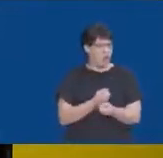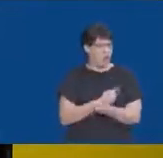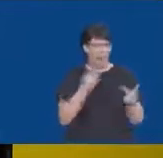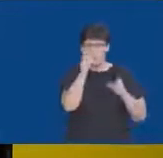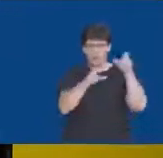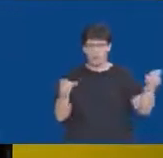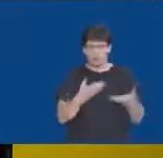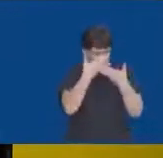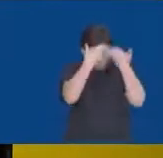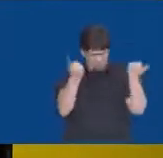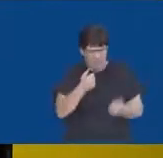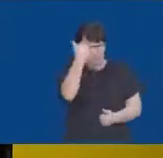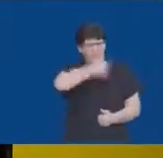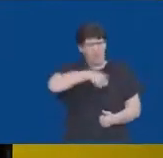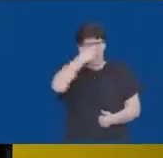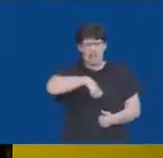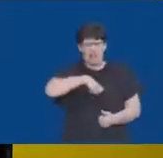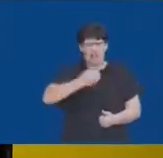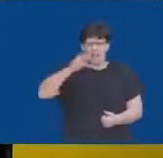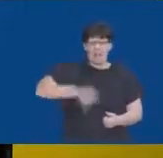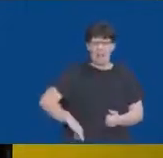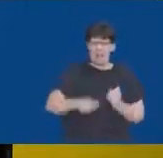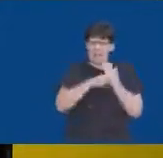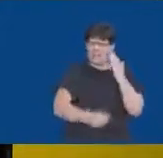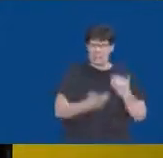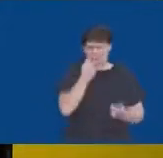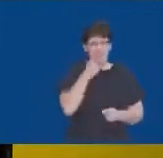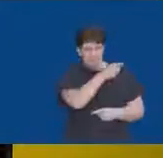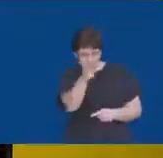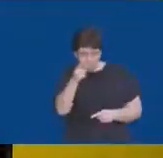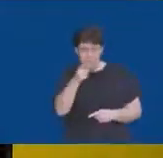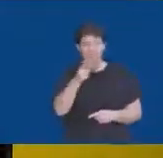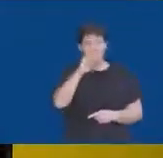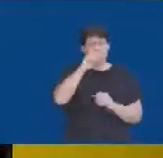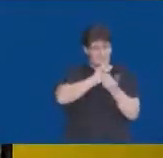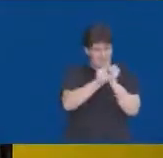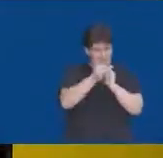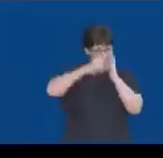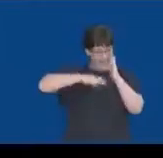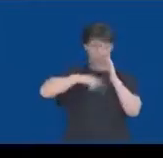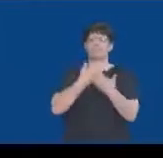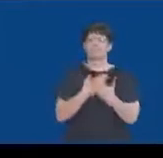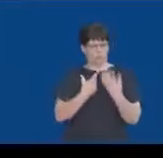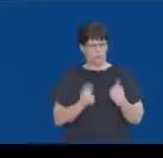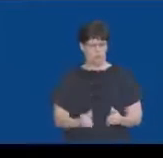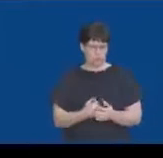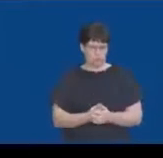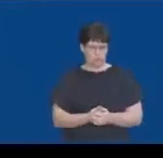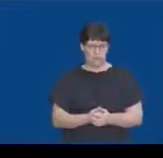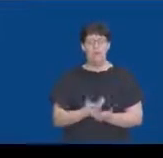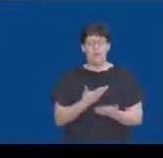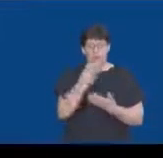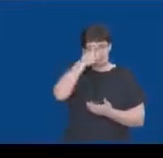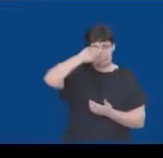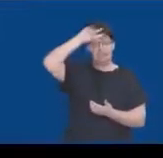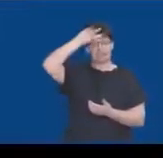people out there don't understand personal income tax, but I know that you Maths Lit students can do this. Okay? We need to be able to